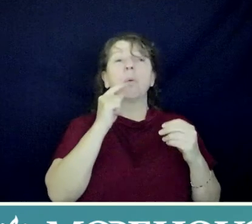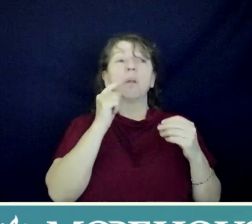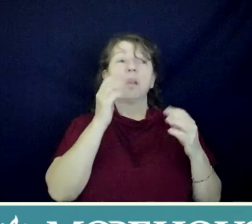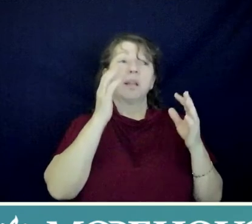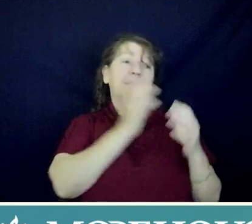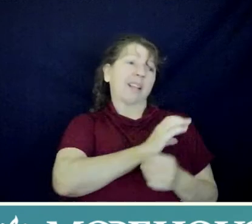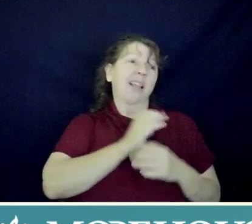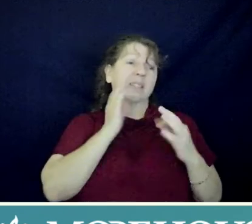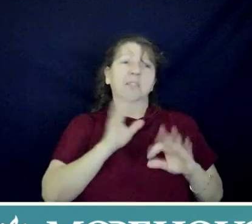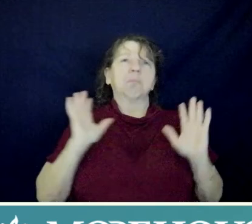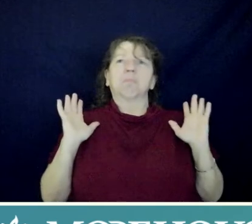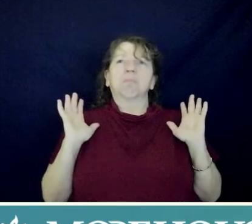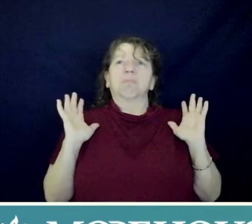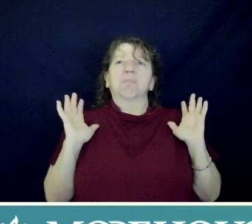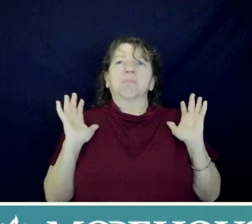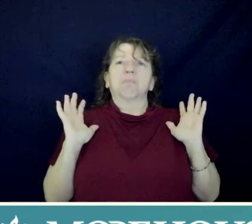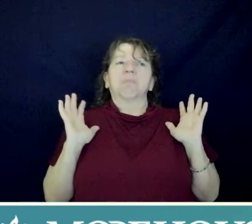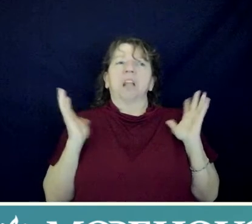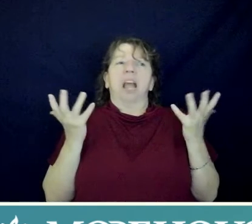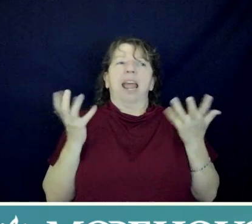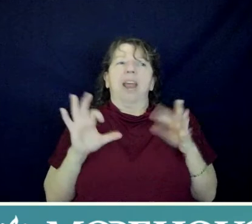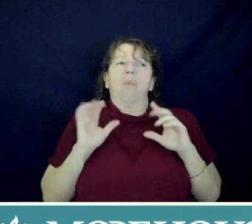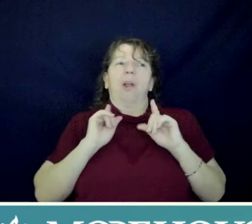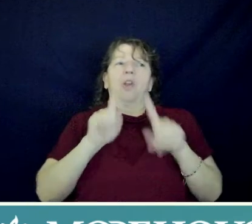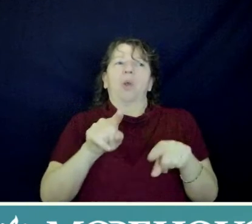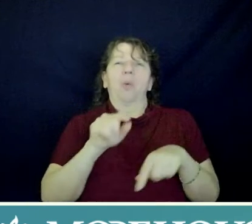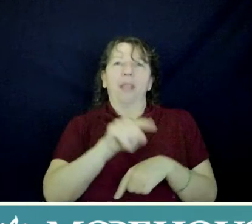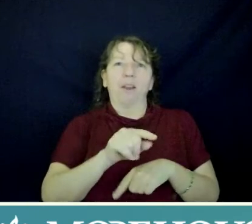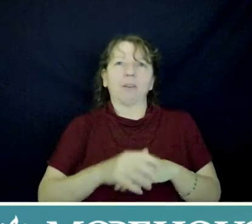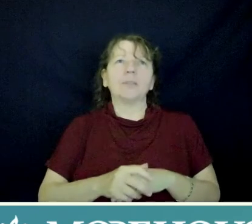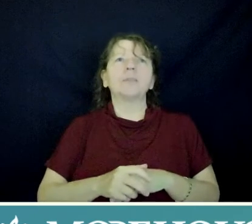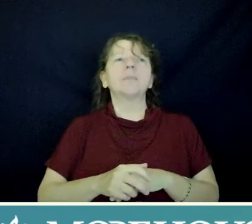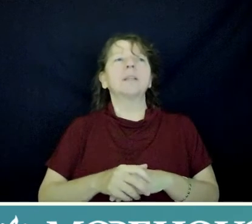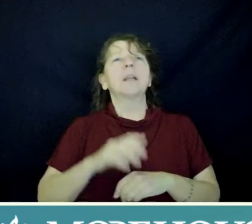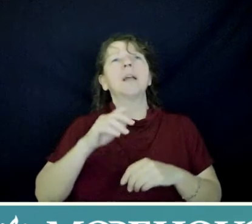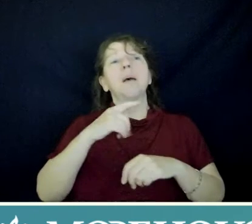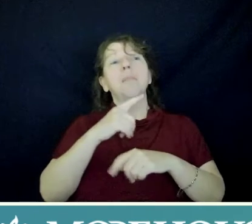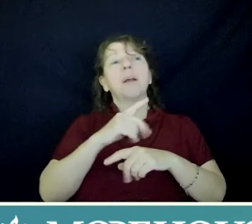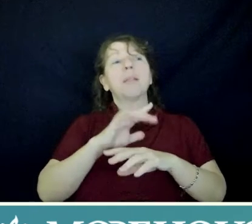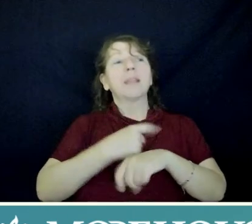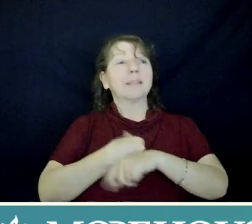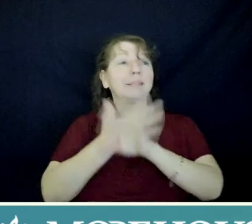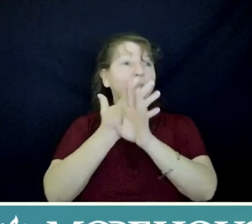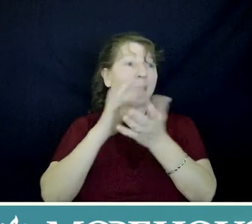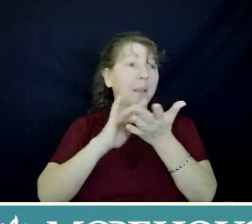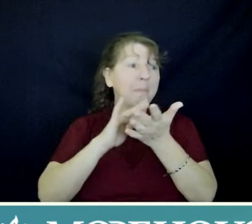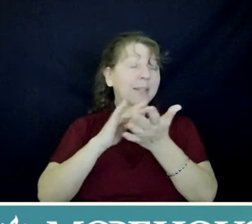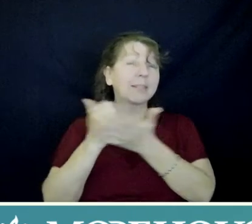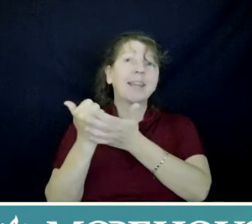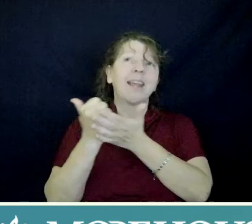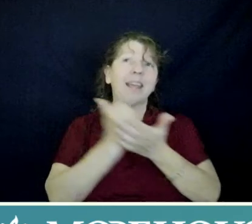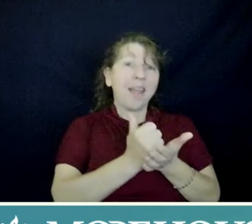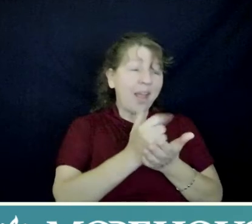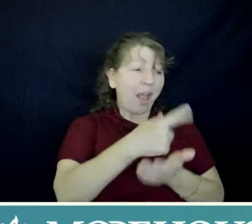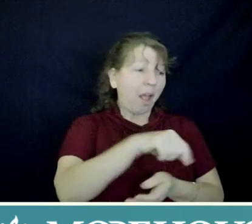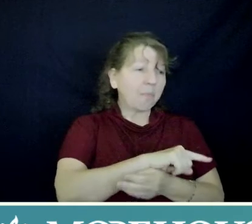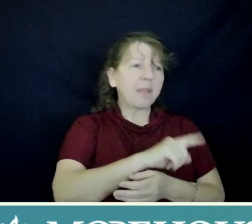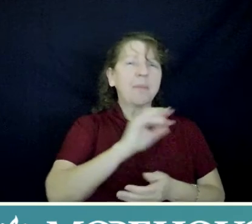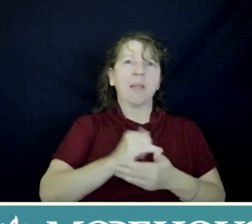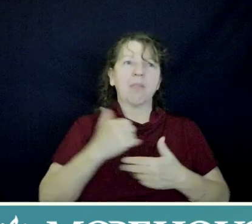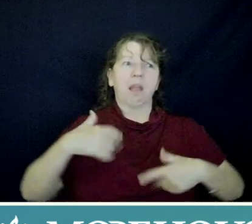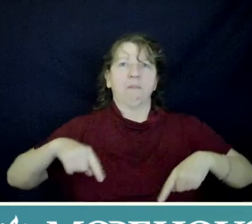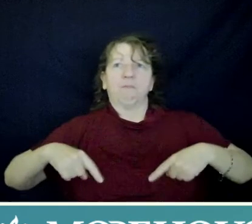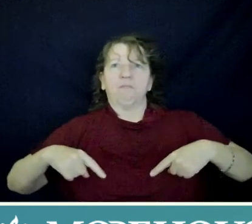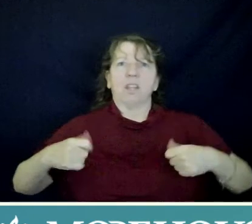this hospital in fear of getting lost. But our telemedicine platform has really allowed us to remove that barrier to care